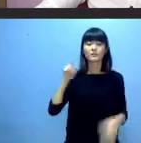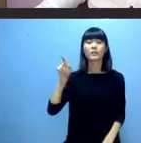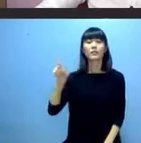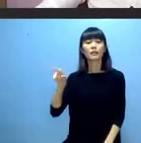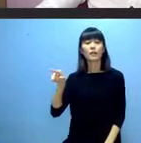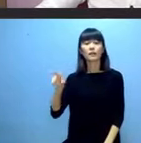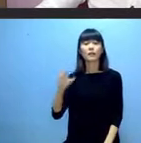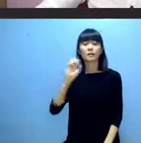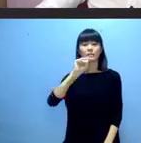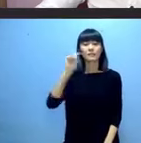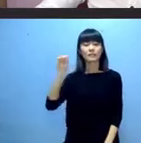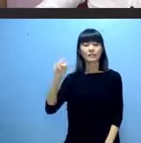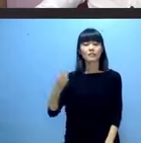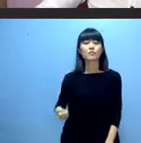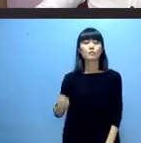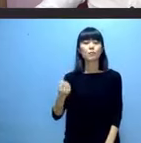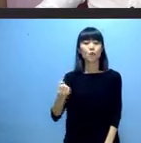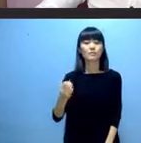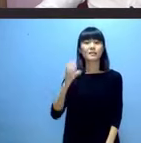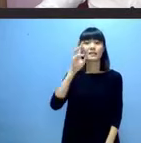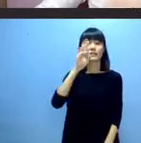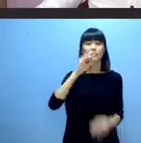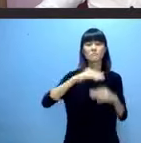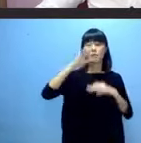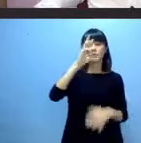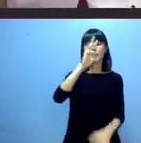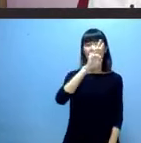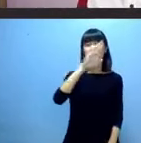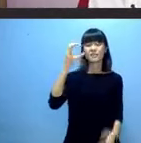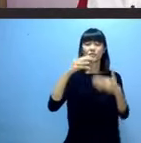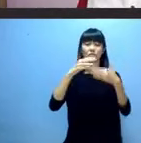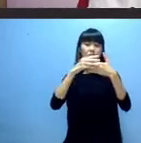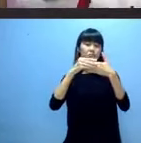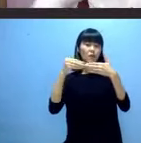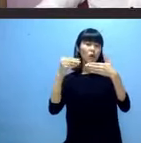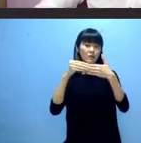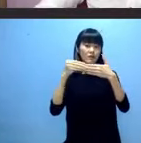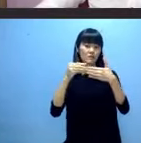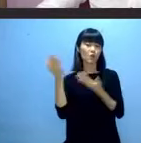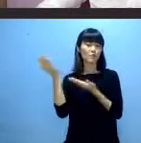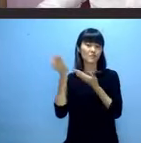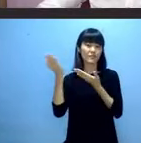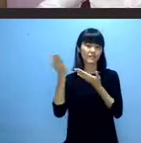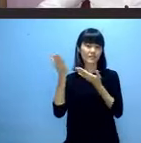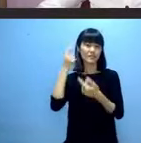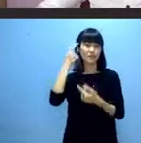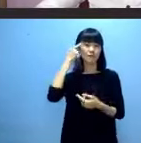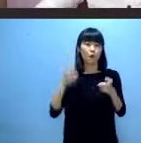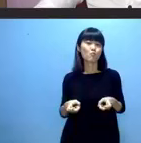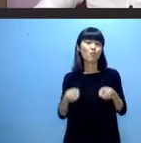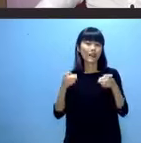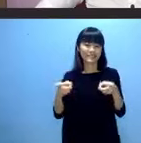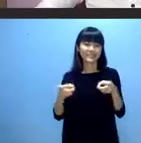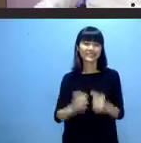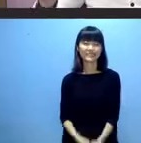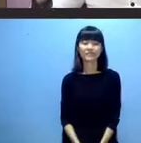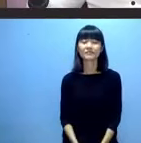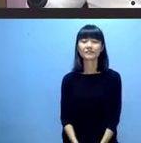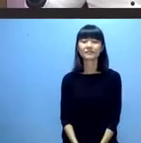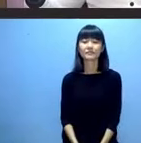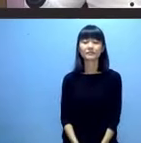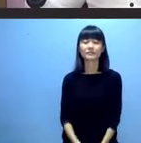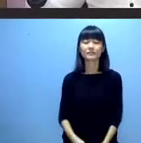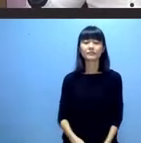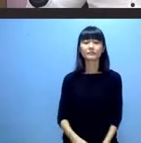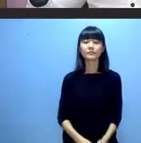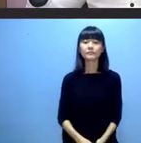worth of prizes despite the challenges that they're facing here on the Good People Show. So make sure you ask your questions on the comments below. Deborah, back to you.